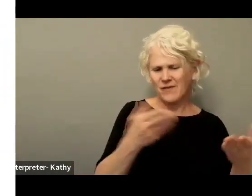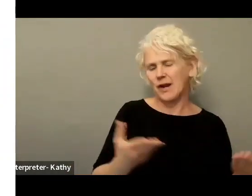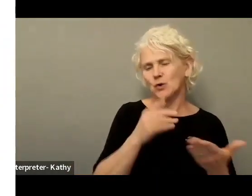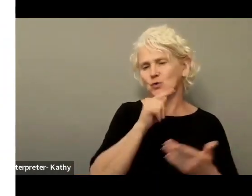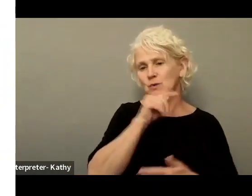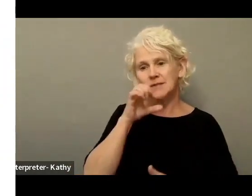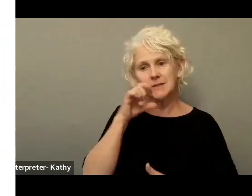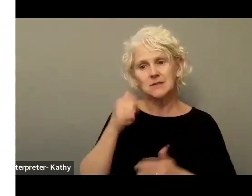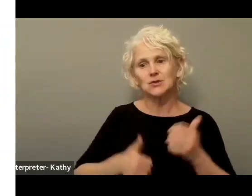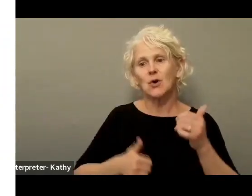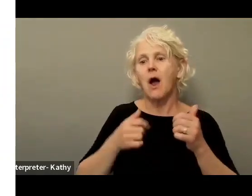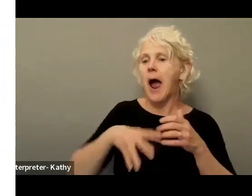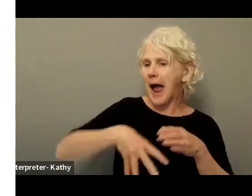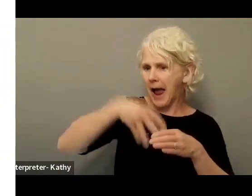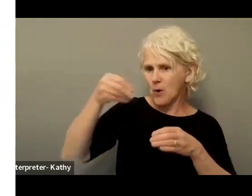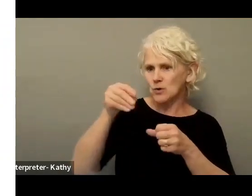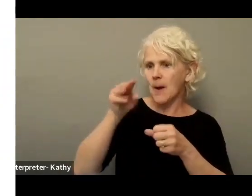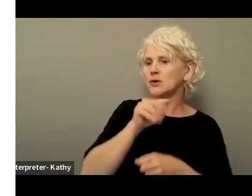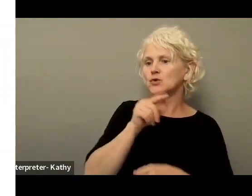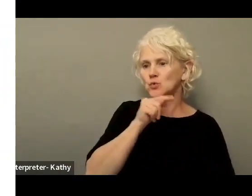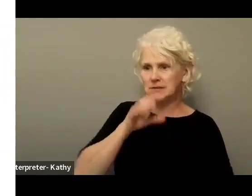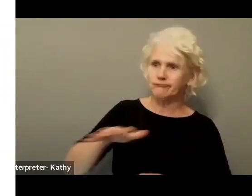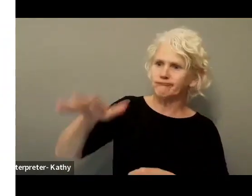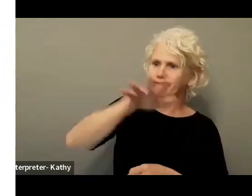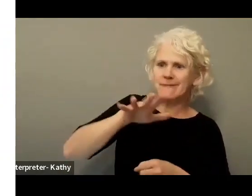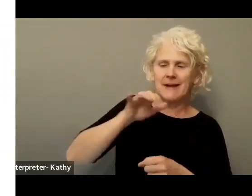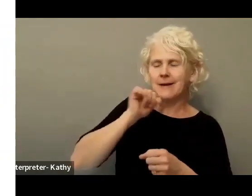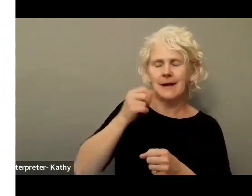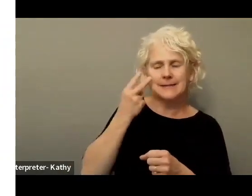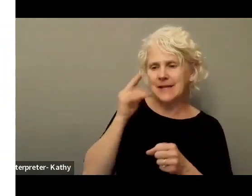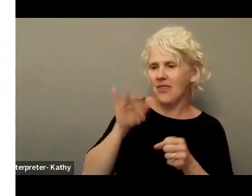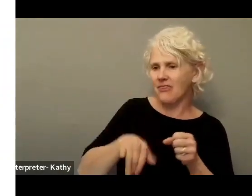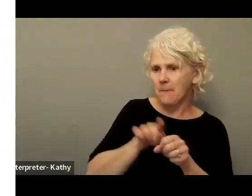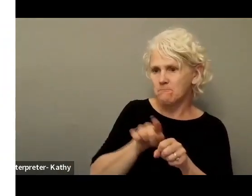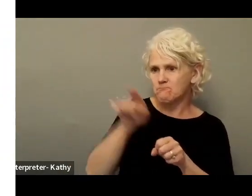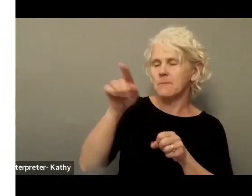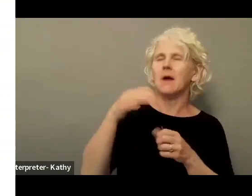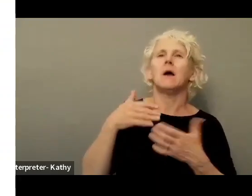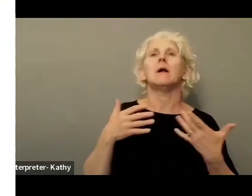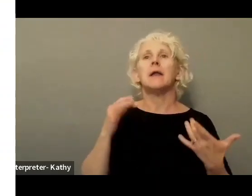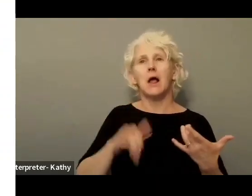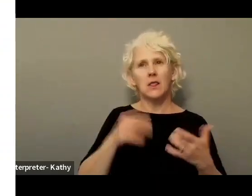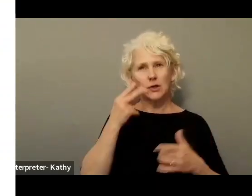from that, and that's what's going on. Now let's look at Northeast Minnesota.